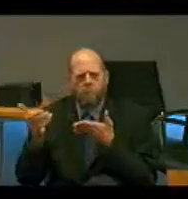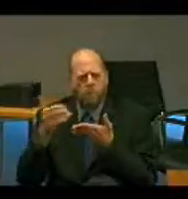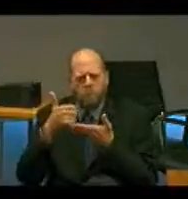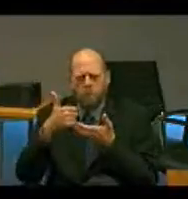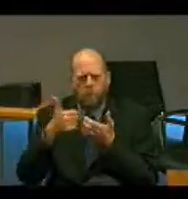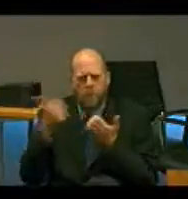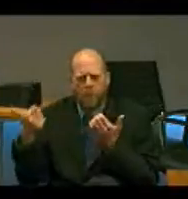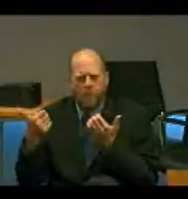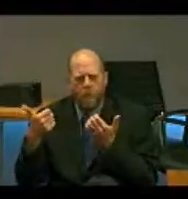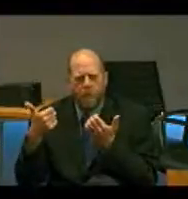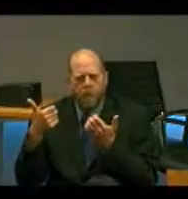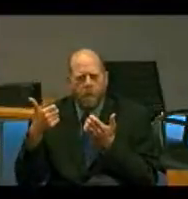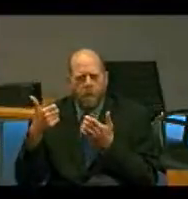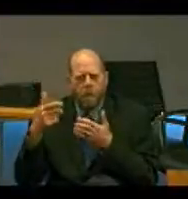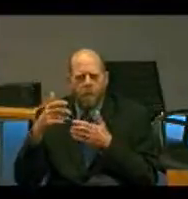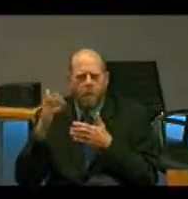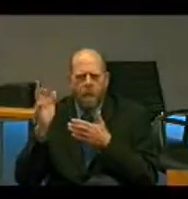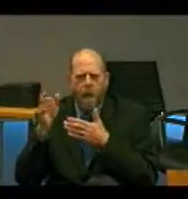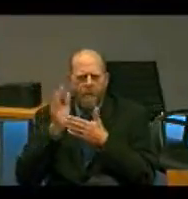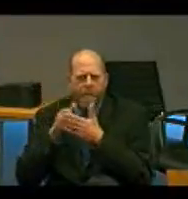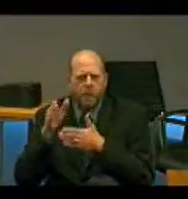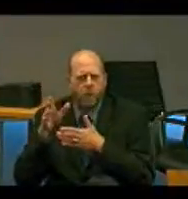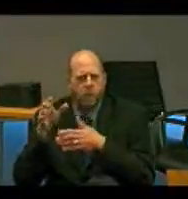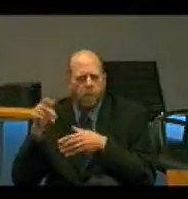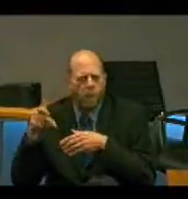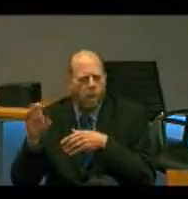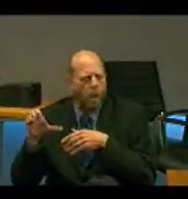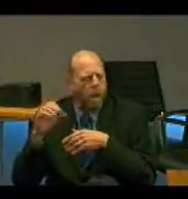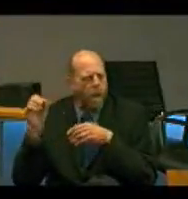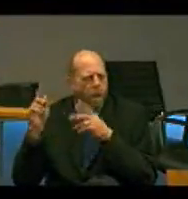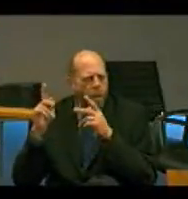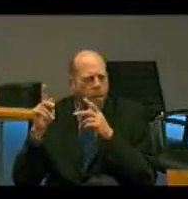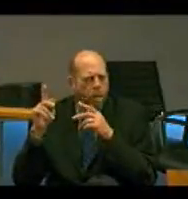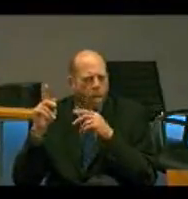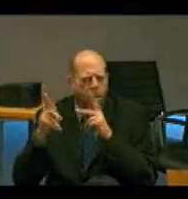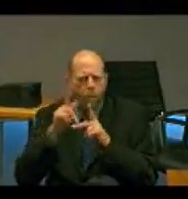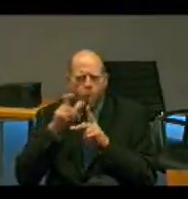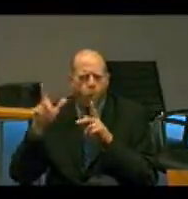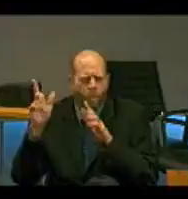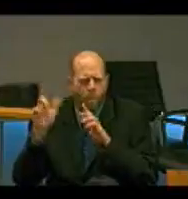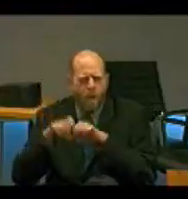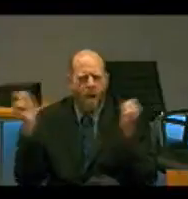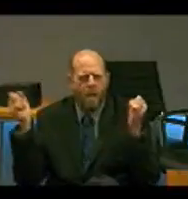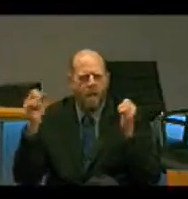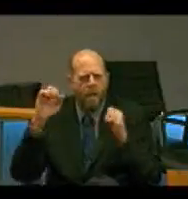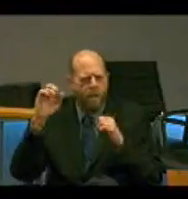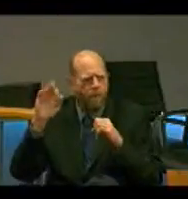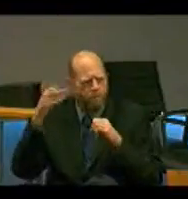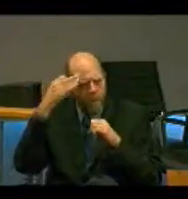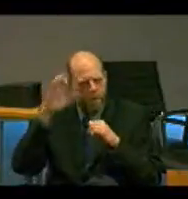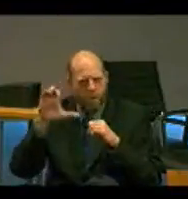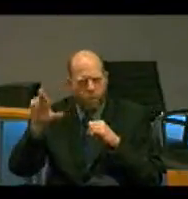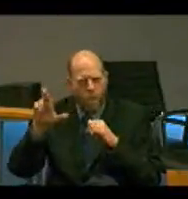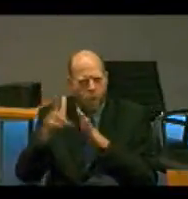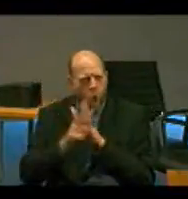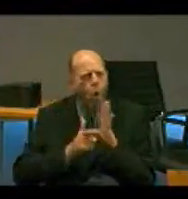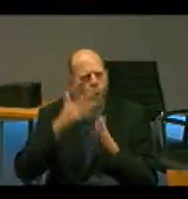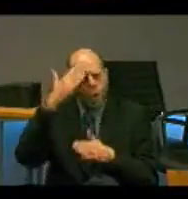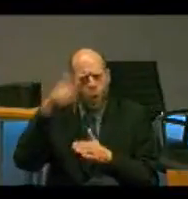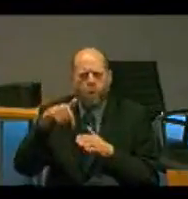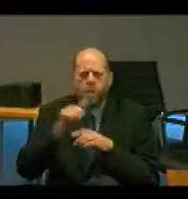against students of color or students with disabilities, they violate federal civil rights laws. We know these